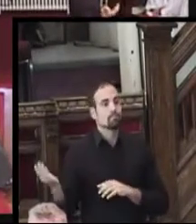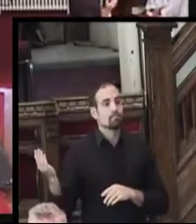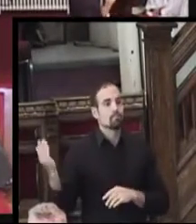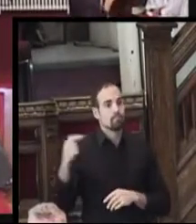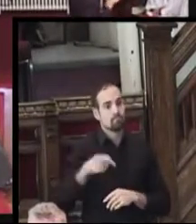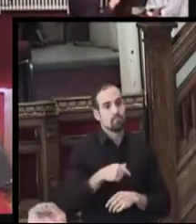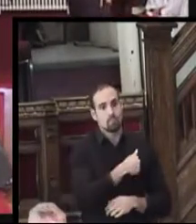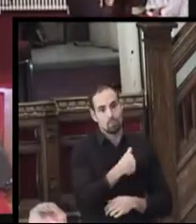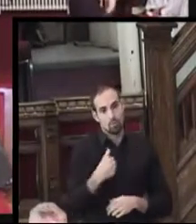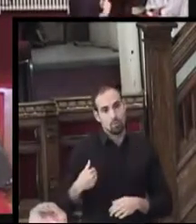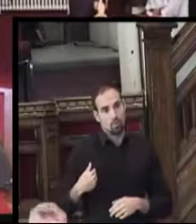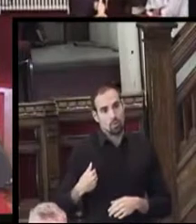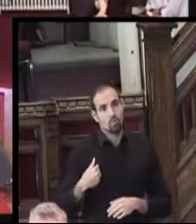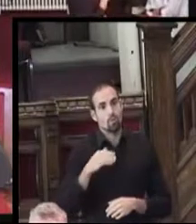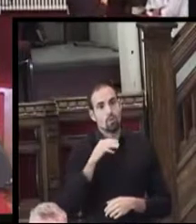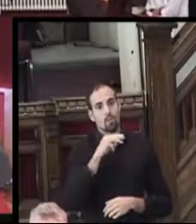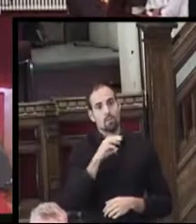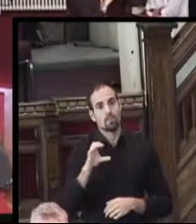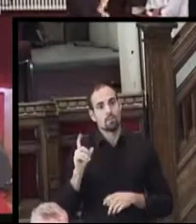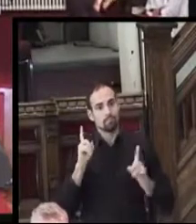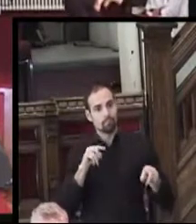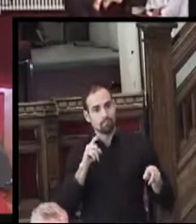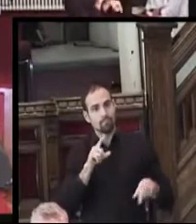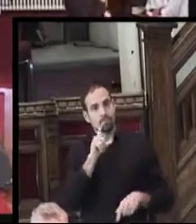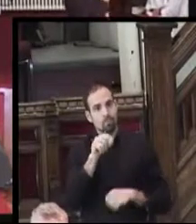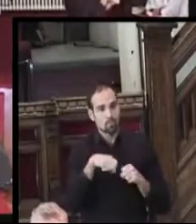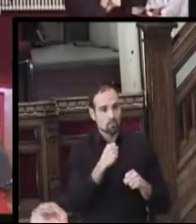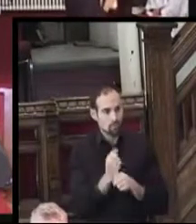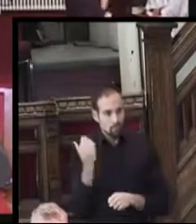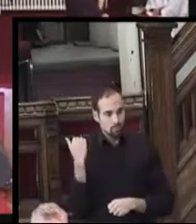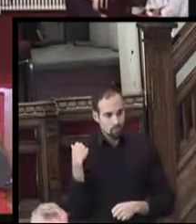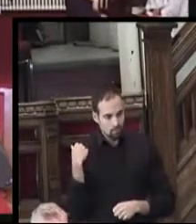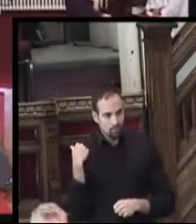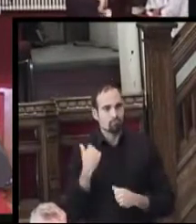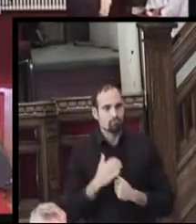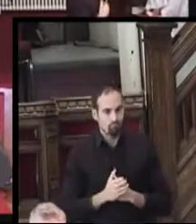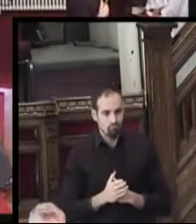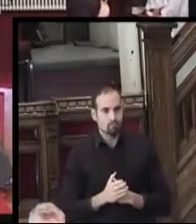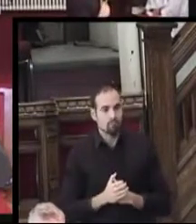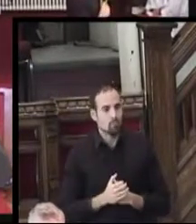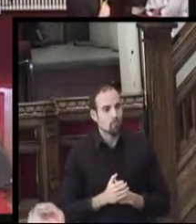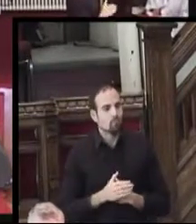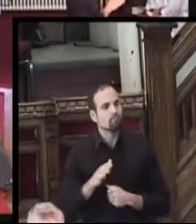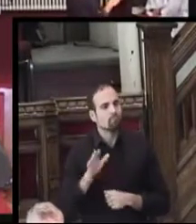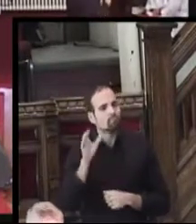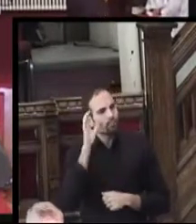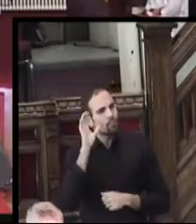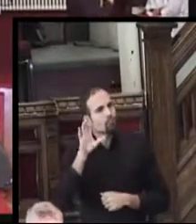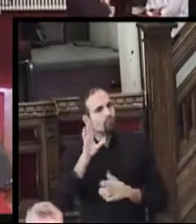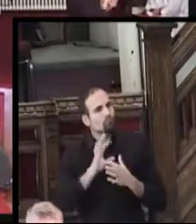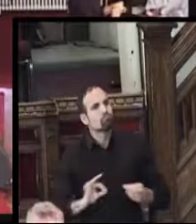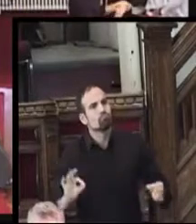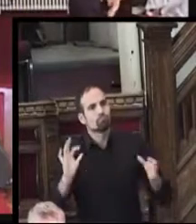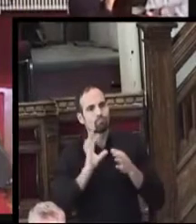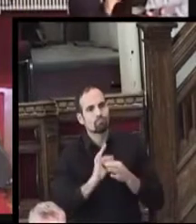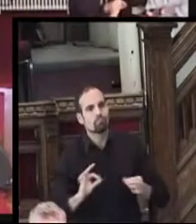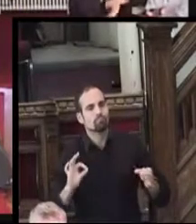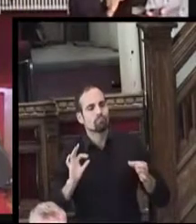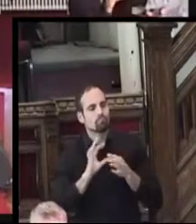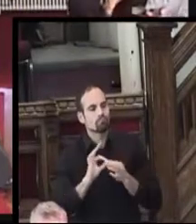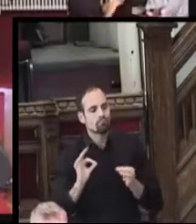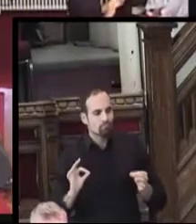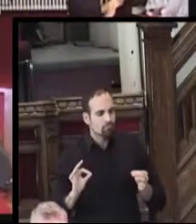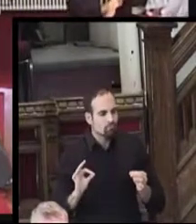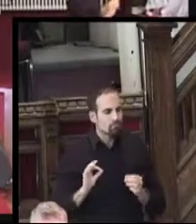attending MCC Toronto 22 years ago. And after hearing Bruce's story, I immediately began the conversation, well, when are you going to go back to your call